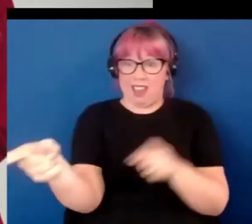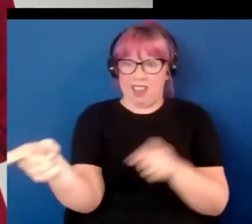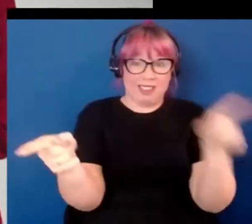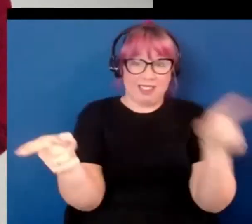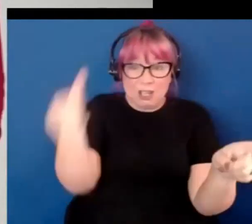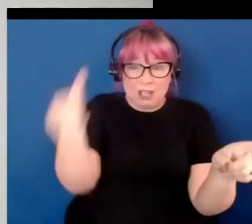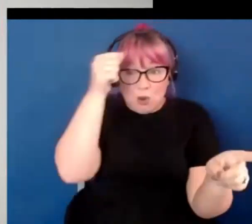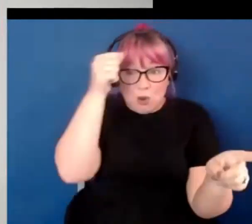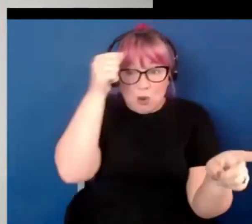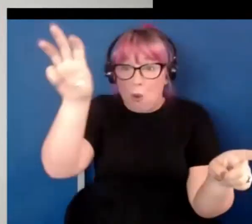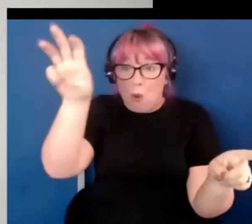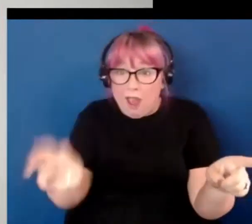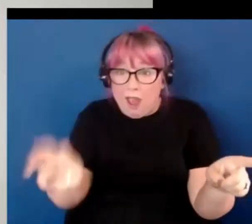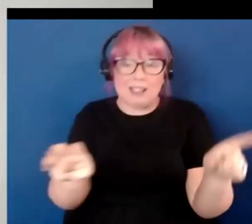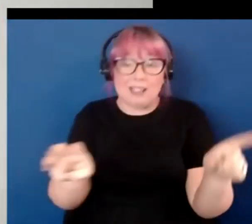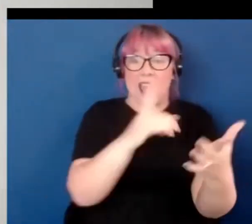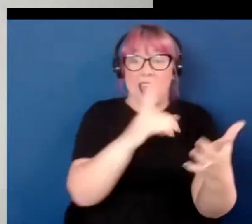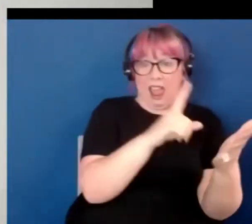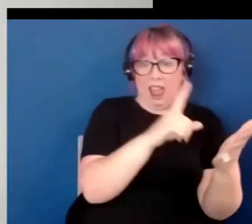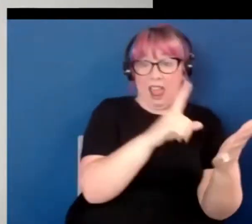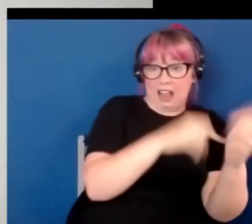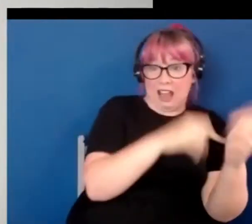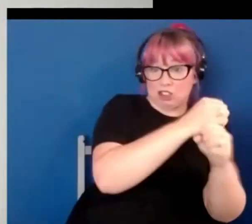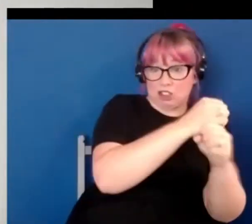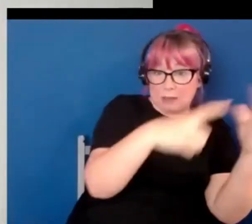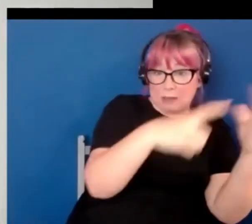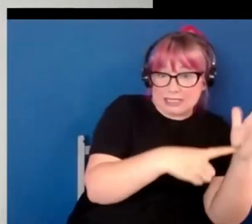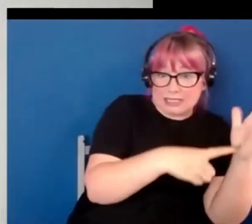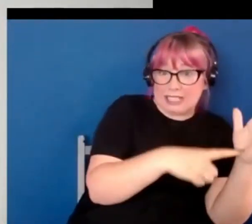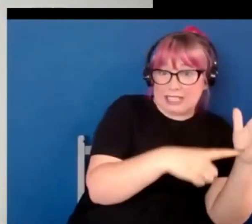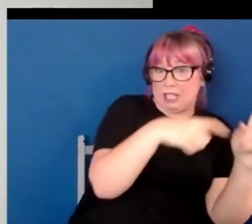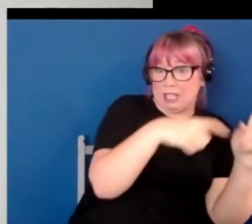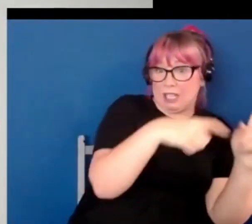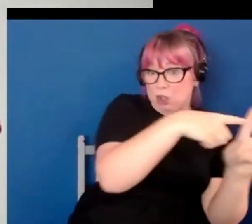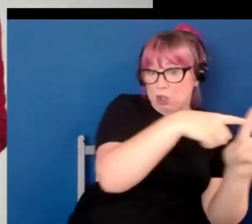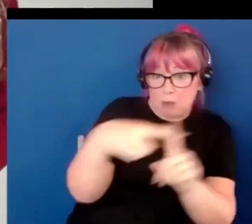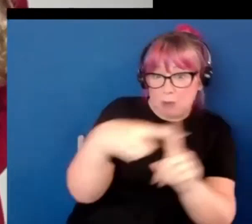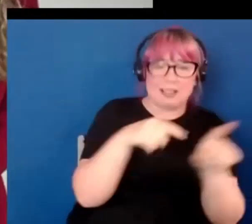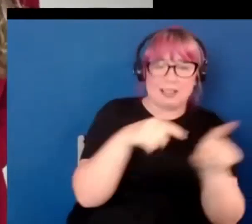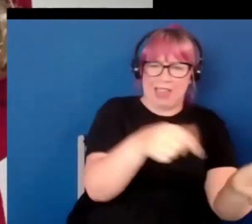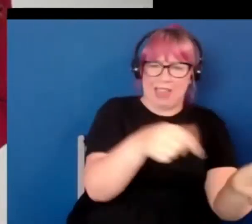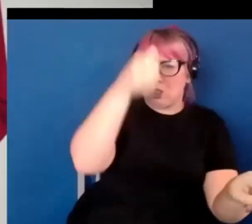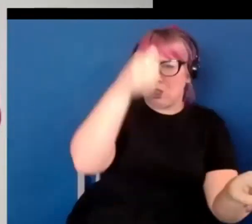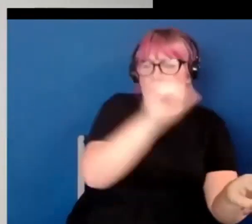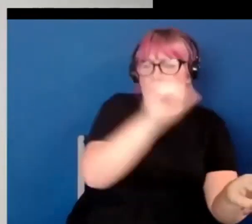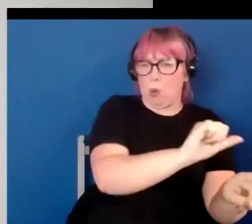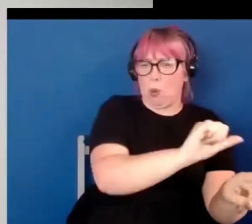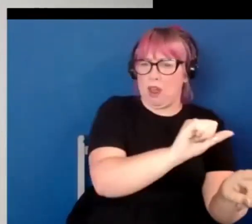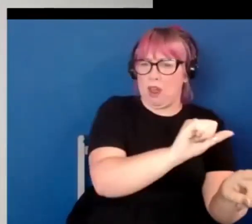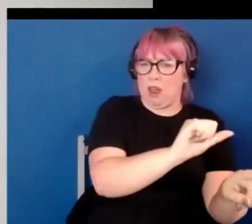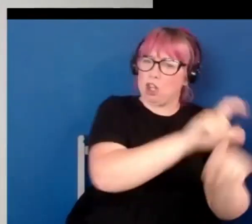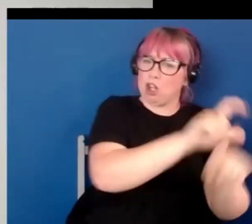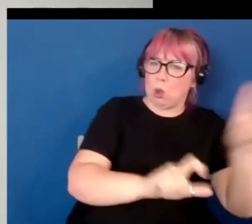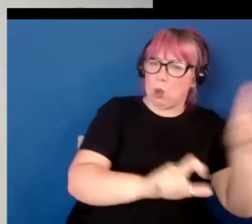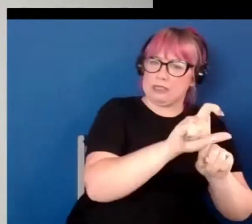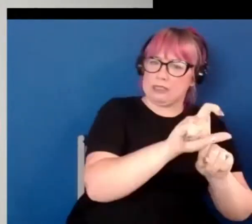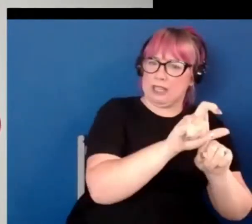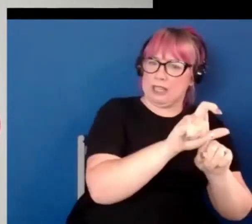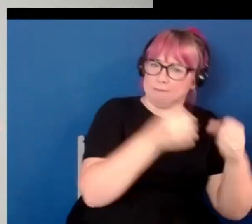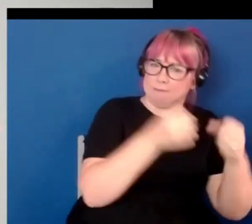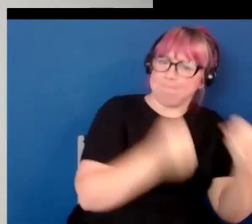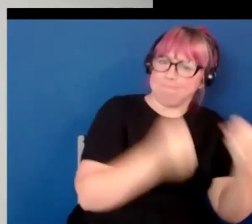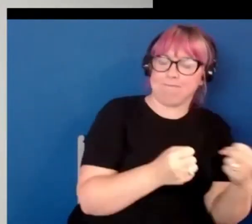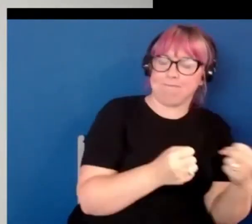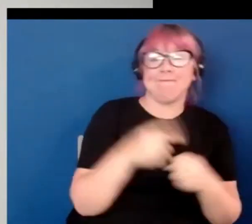government was trying to dismiss and destroy their communities. David Donovan, one of the Valley's miners, knew this too when